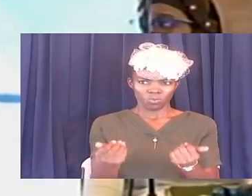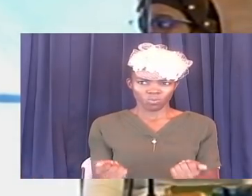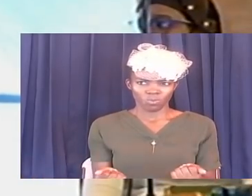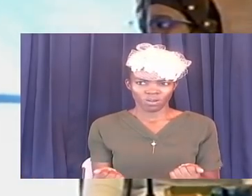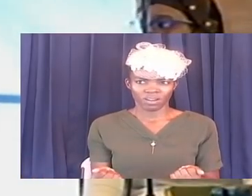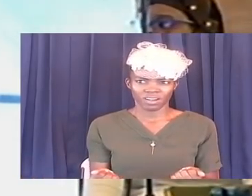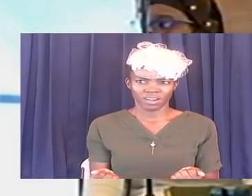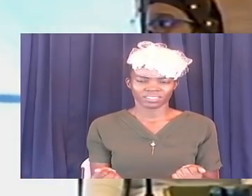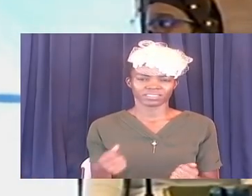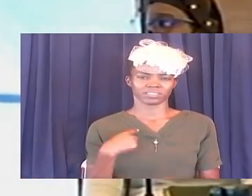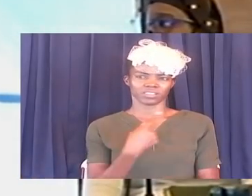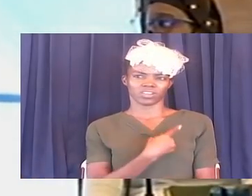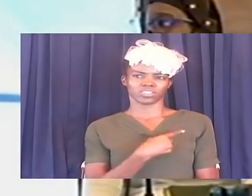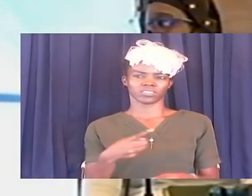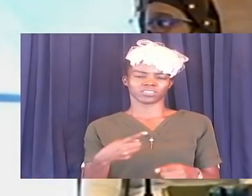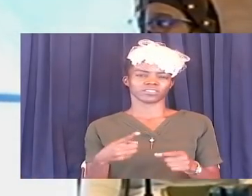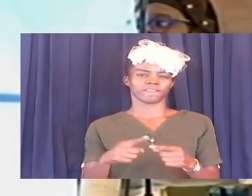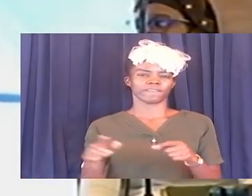Hallelujah.